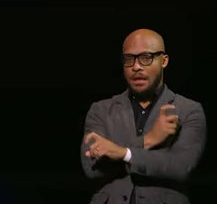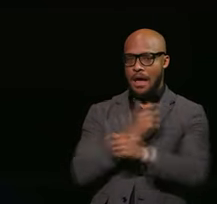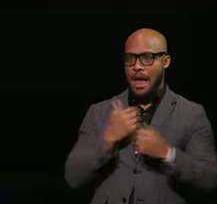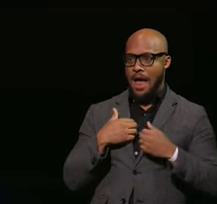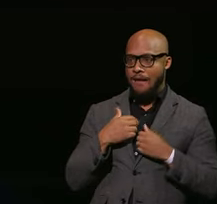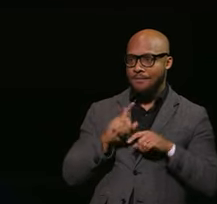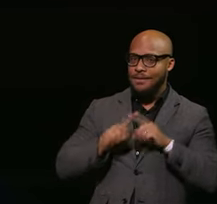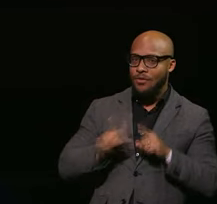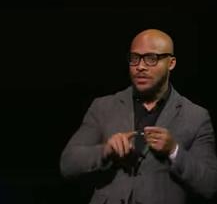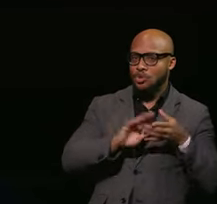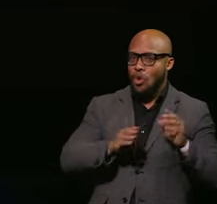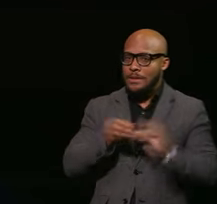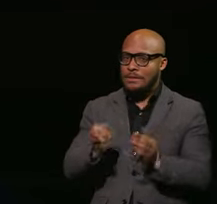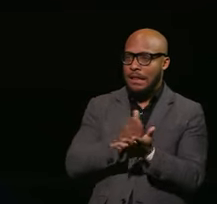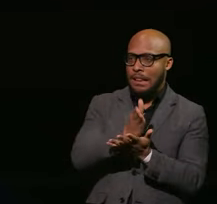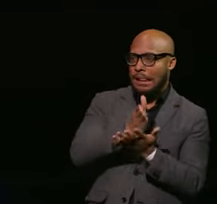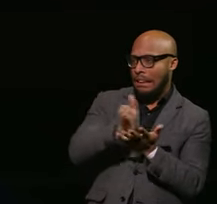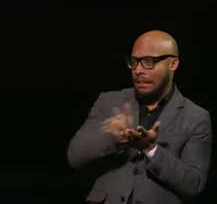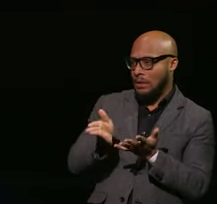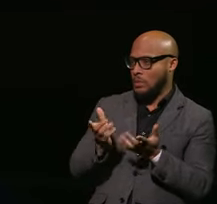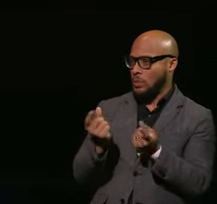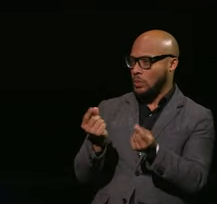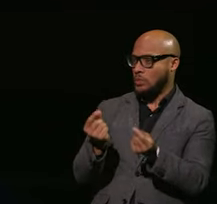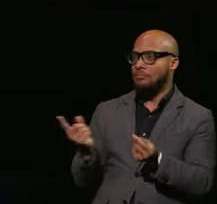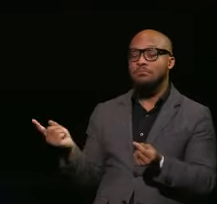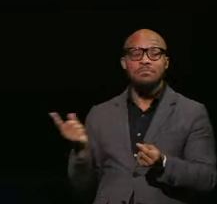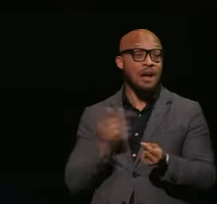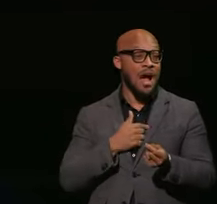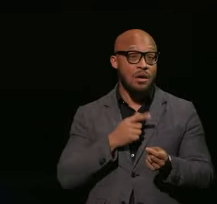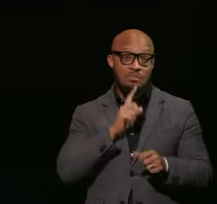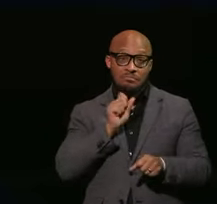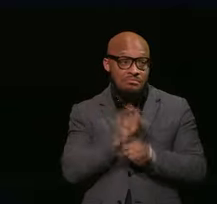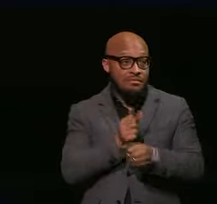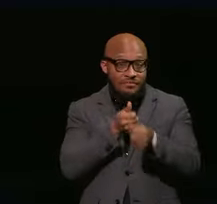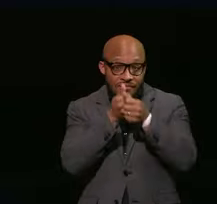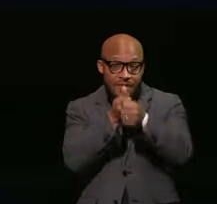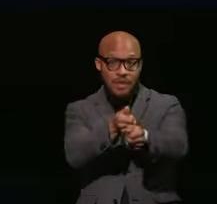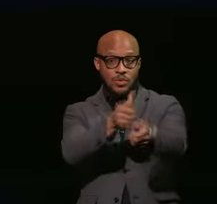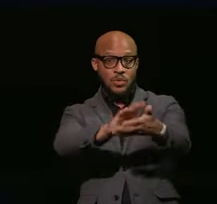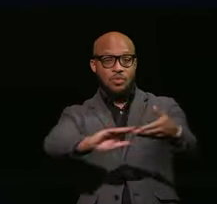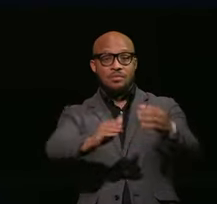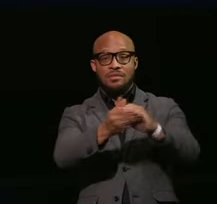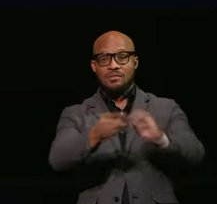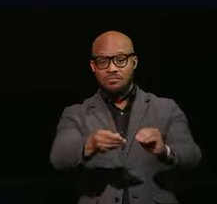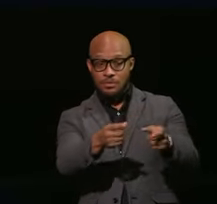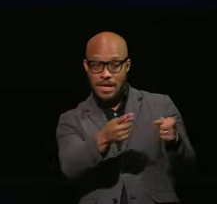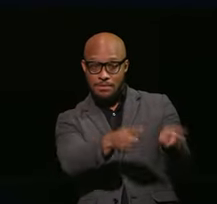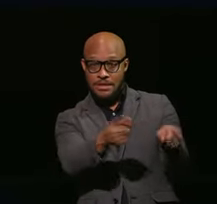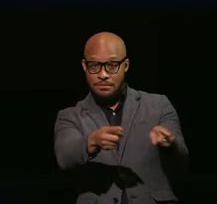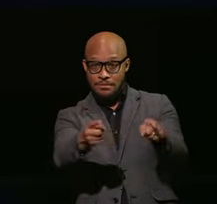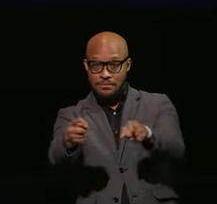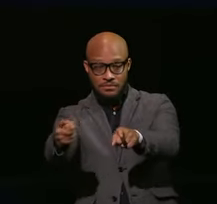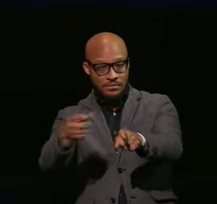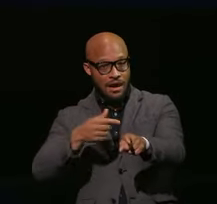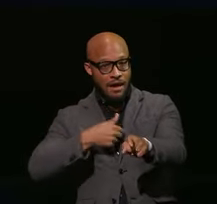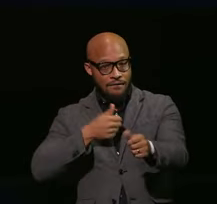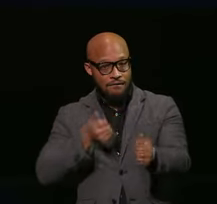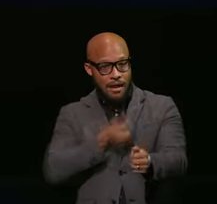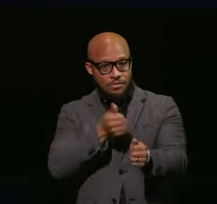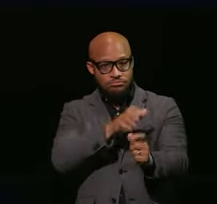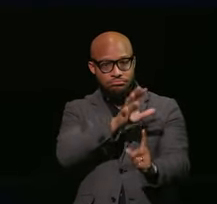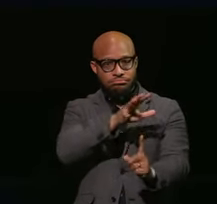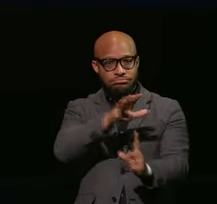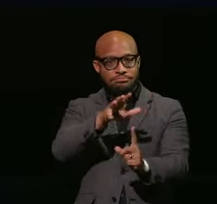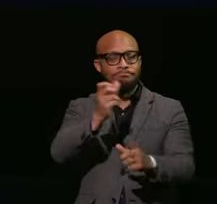I literally just followed the story. I mean, I literally just followed what was happening. I mean, we couldn't